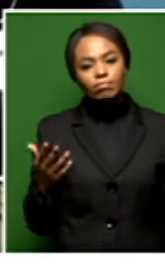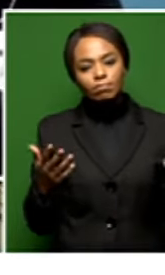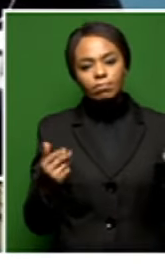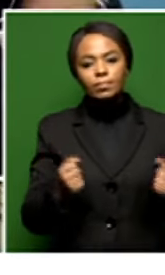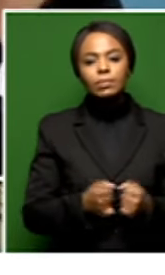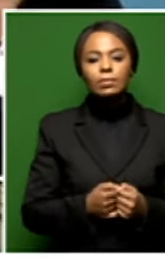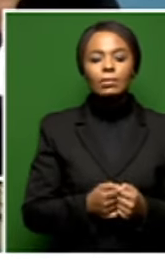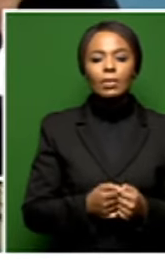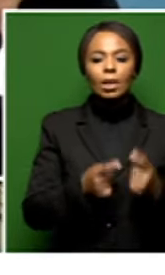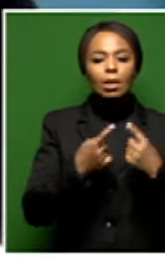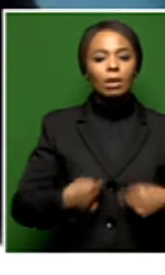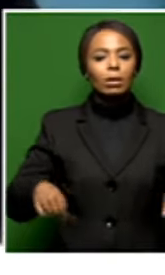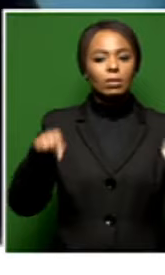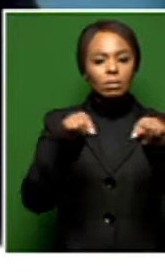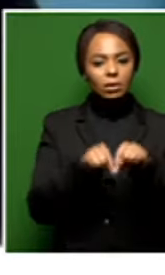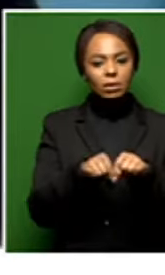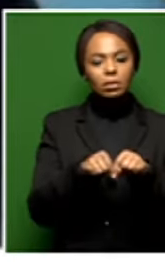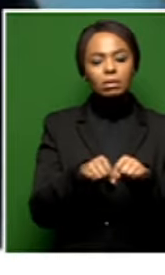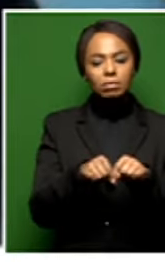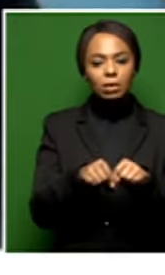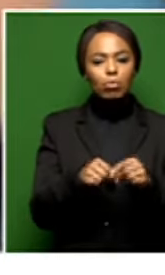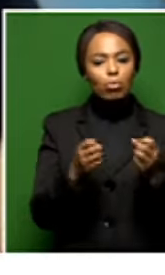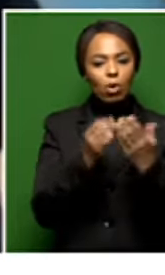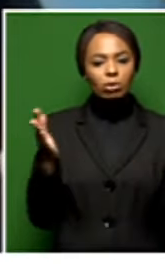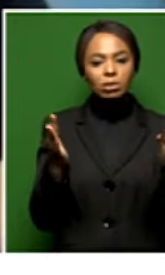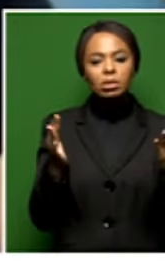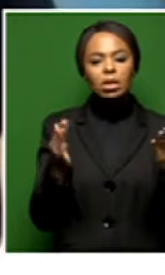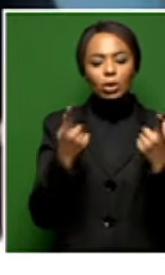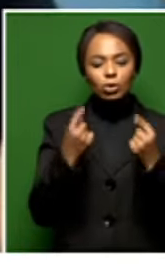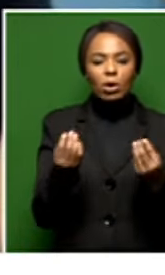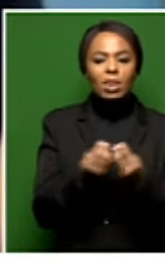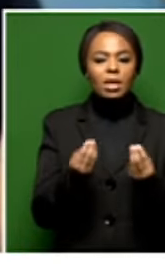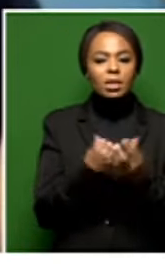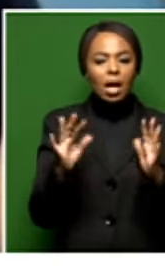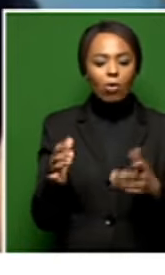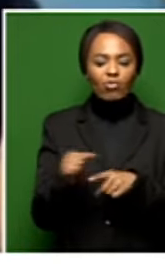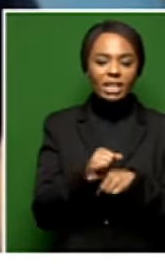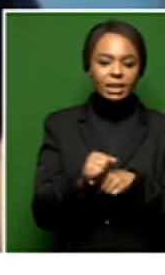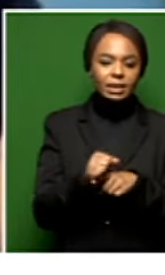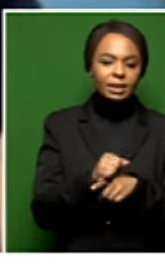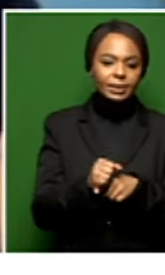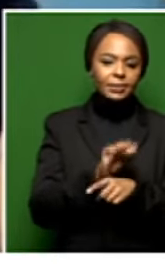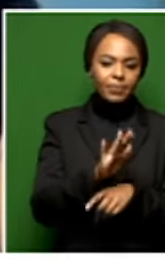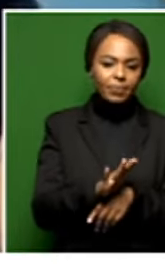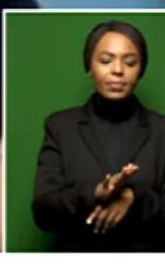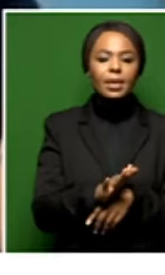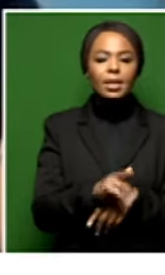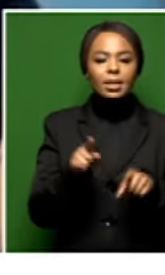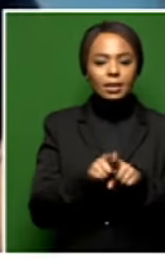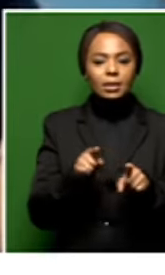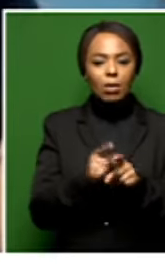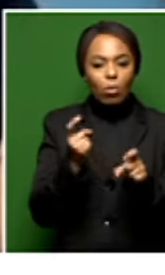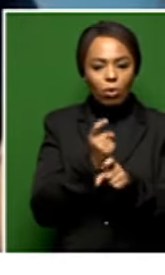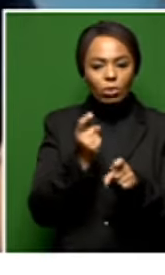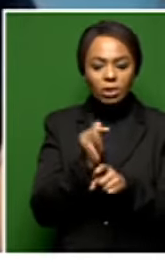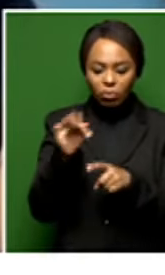Steyn Nxumalo, we're very critical with the work that we put in, and we're also very intentional with the work that we put